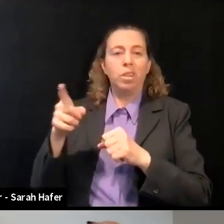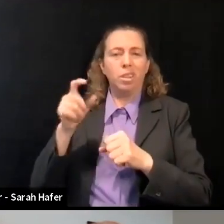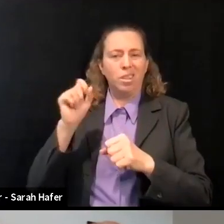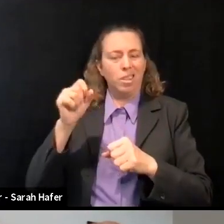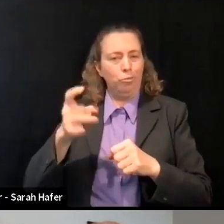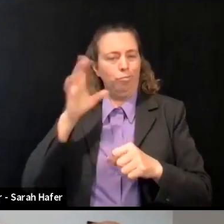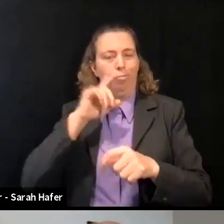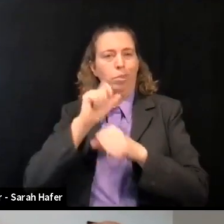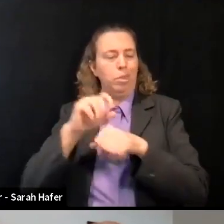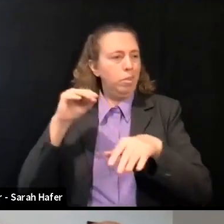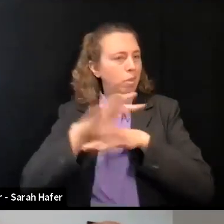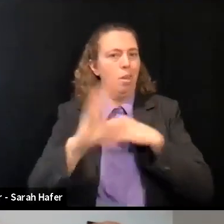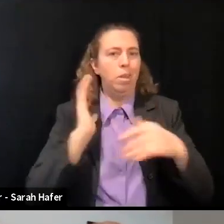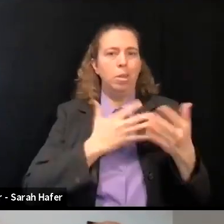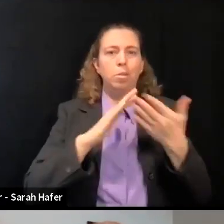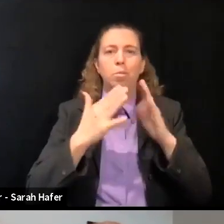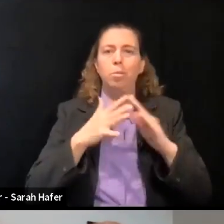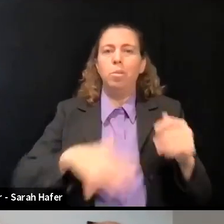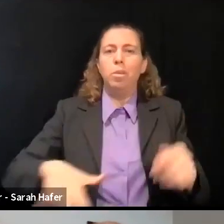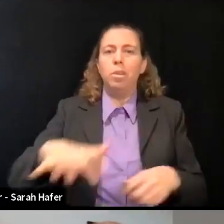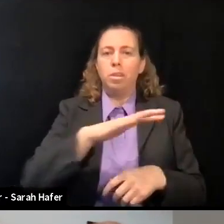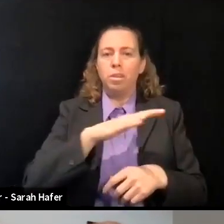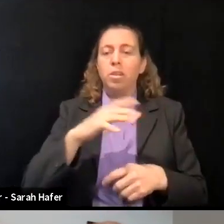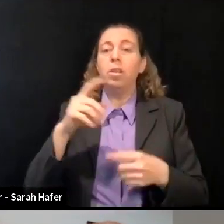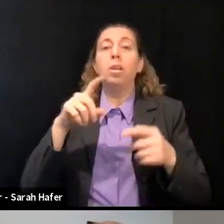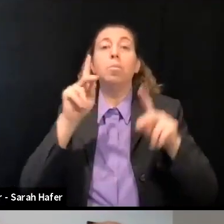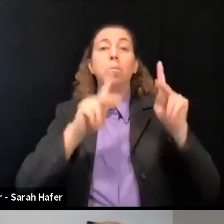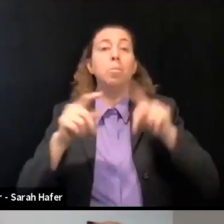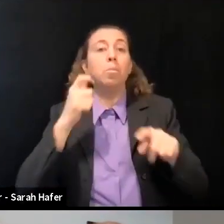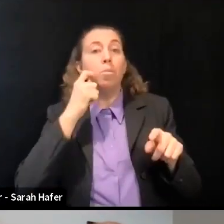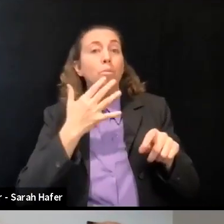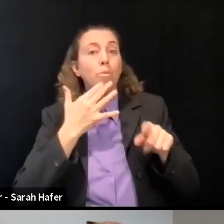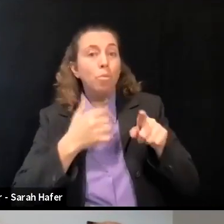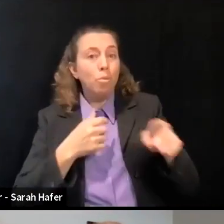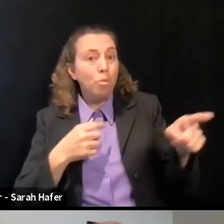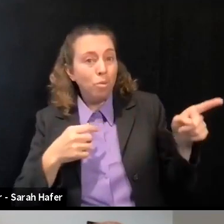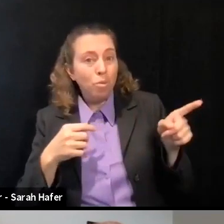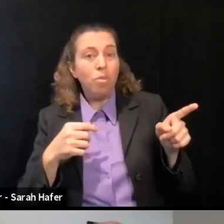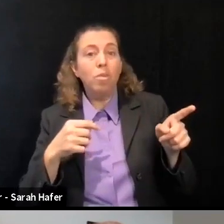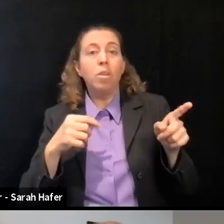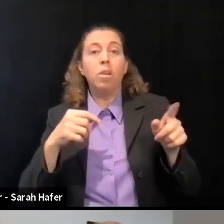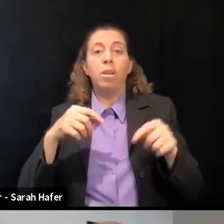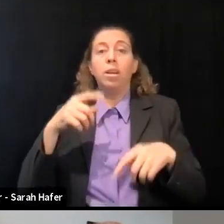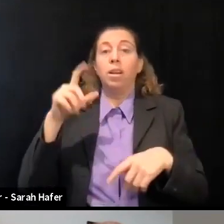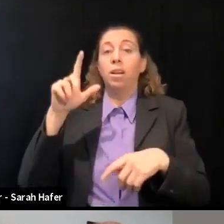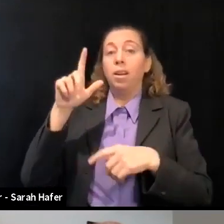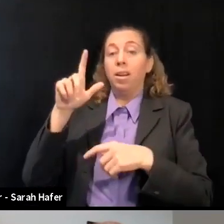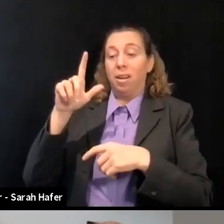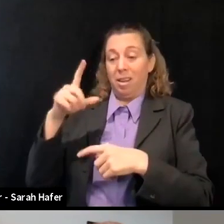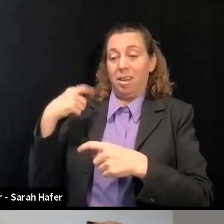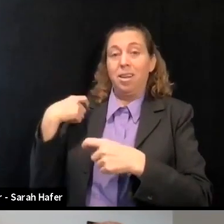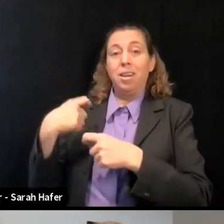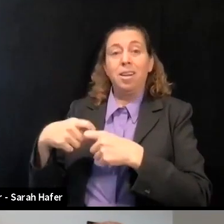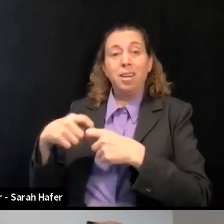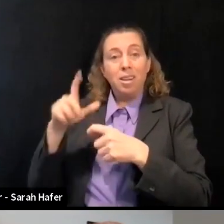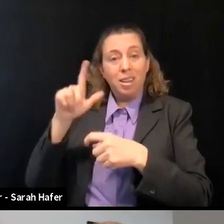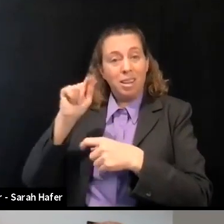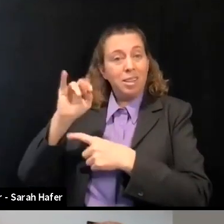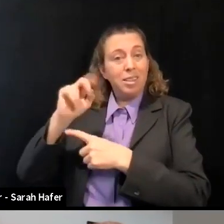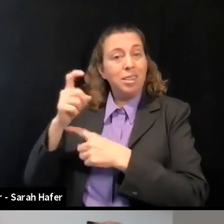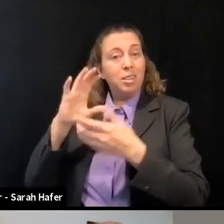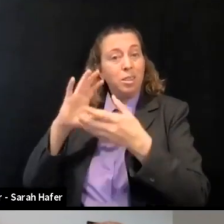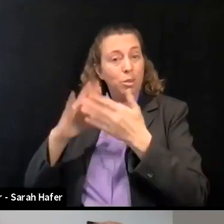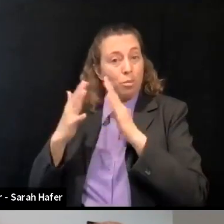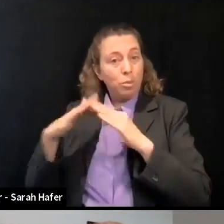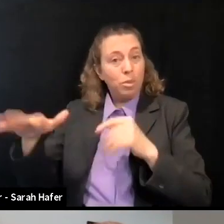especially communities of color, and especially the Latinx community in Oregon. For me as a Latina, that has been a